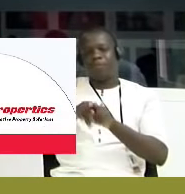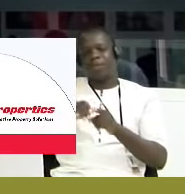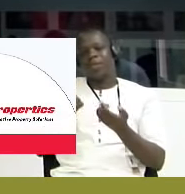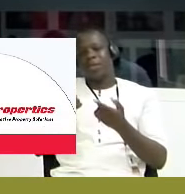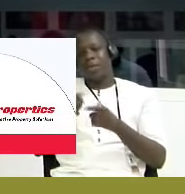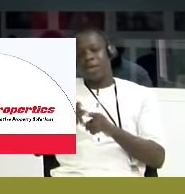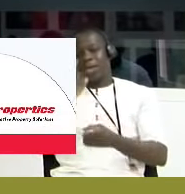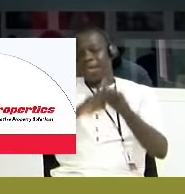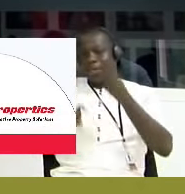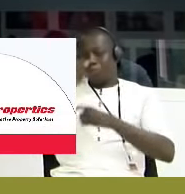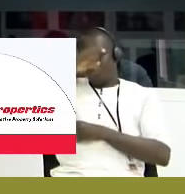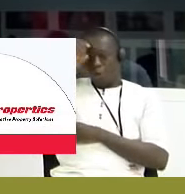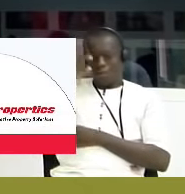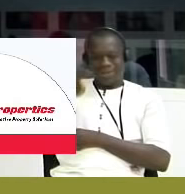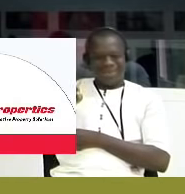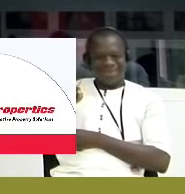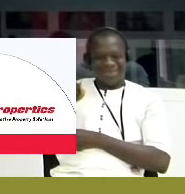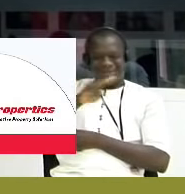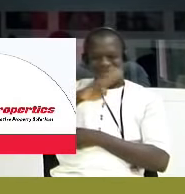well.